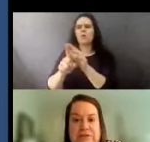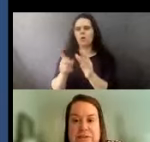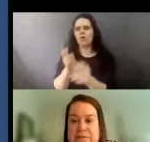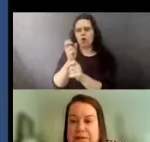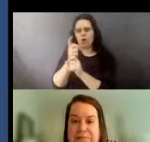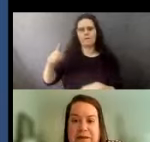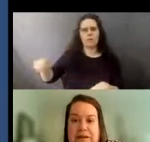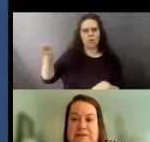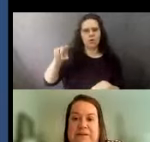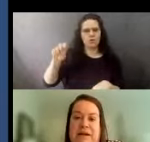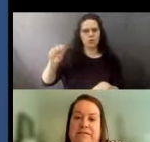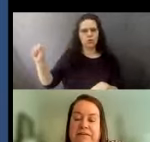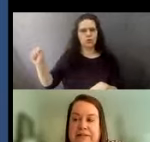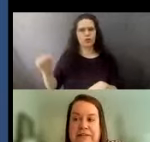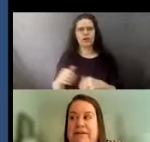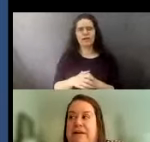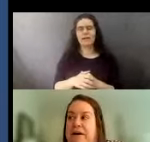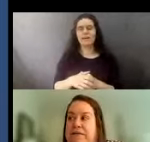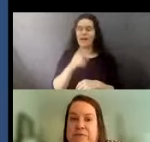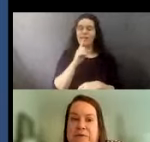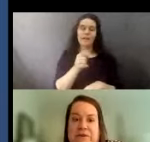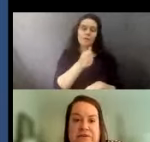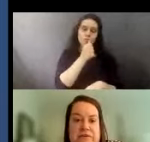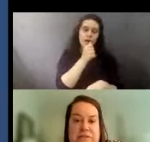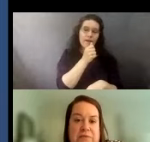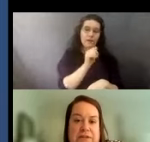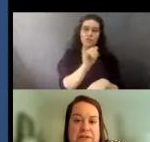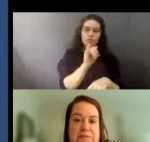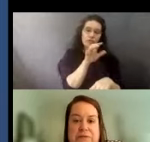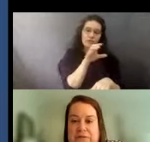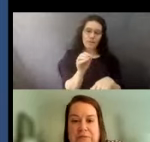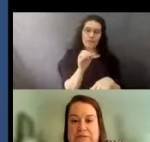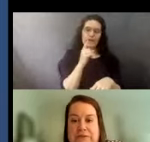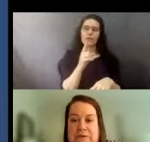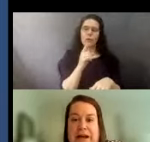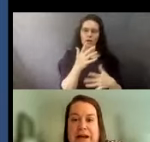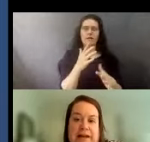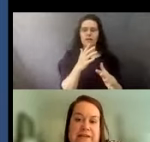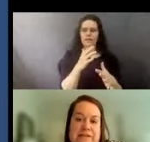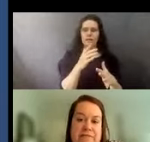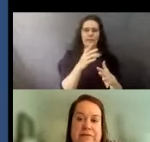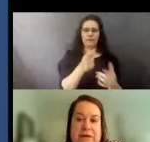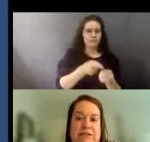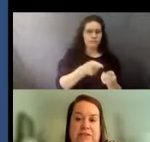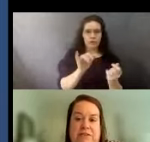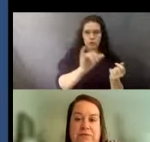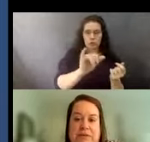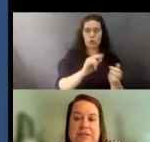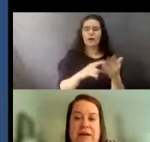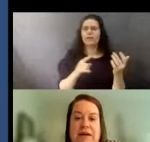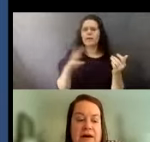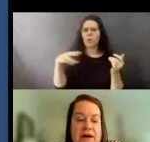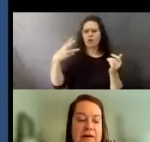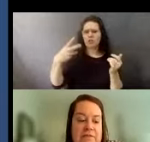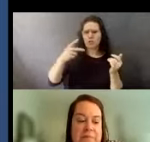on long-term disability plans. And in fact, there was an article in the Washington Post a few months ago that highlighted several patient